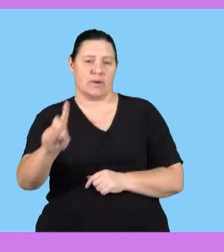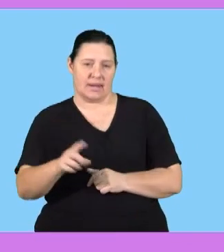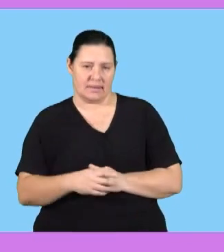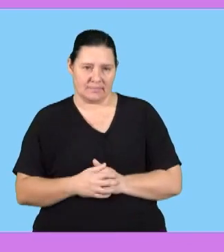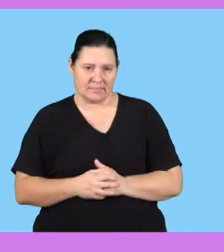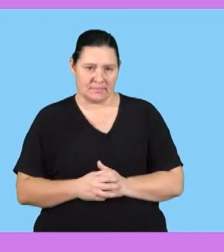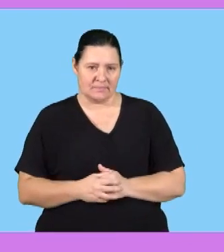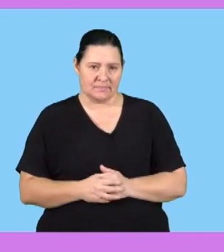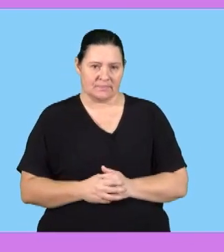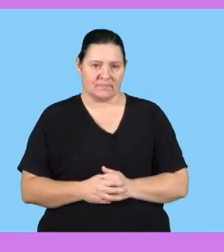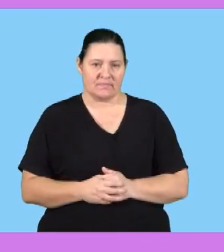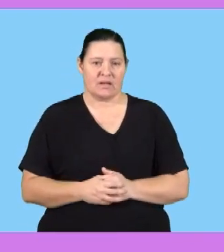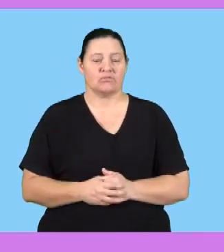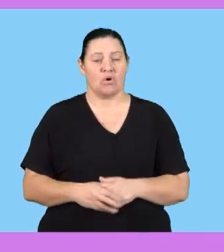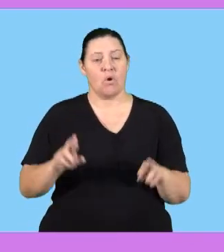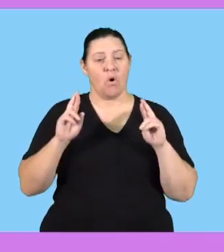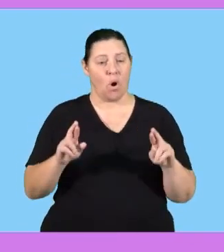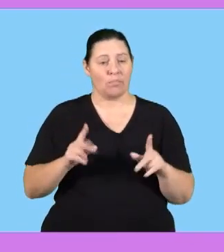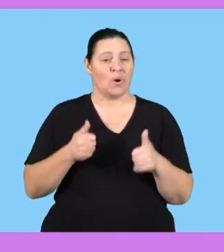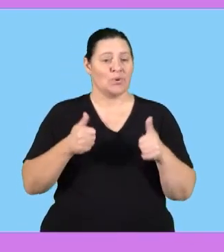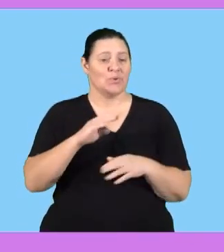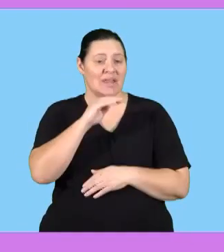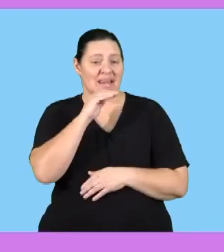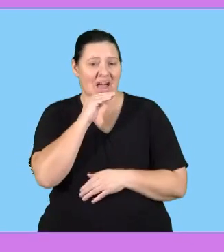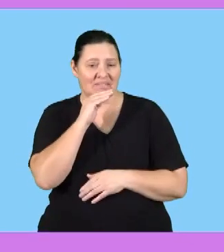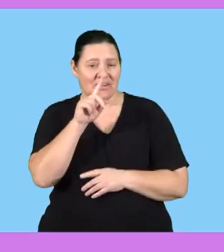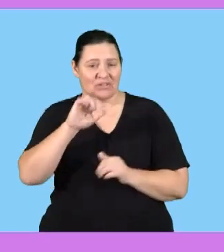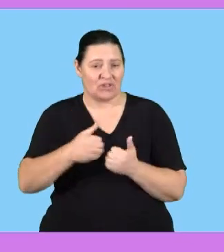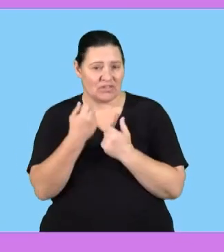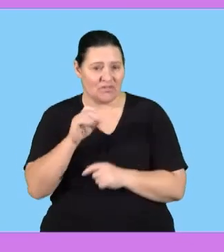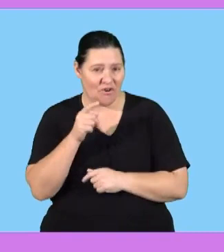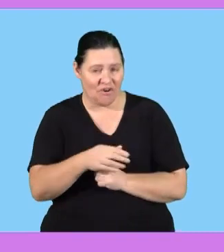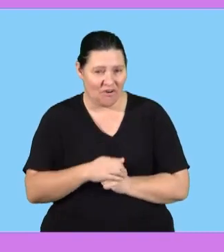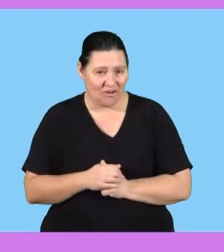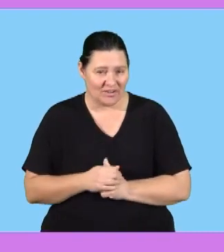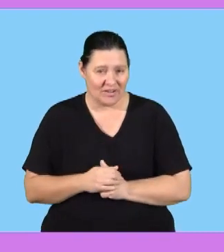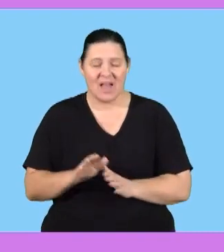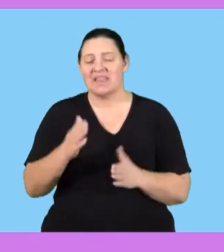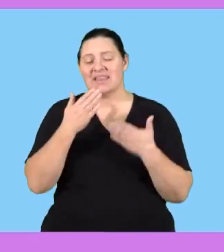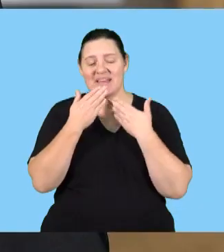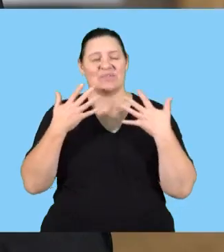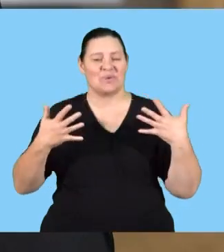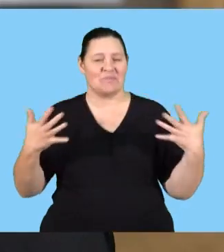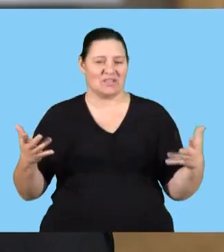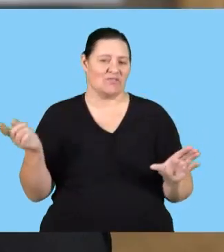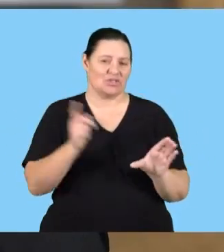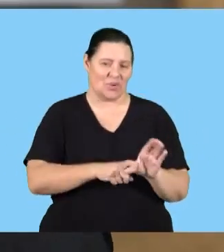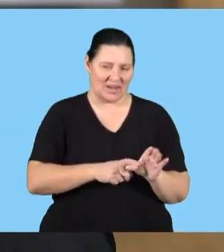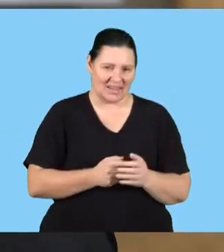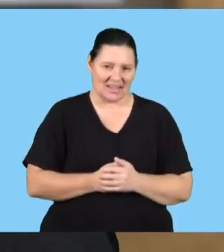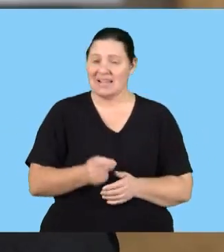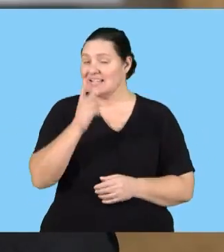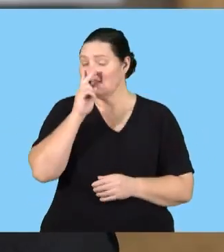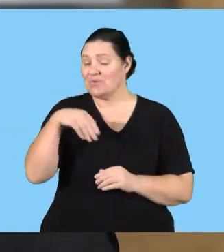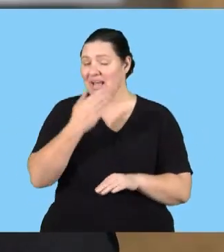for 2021. Guys, I hope that is a good enough challenge for you, and I'm sure you're going to tackle it. I want to say thank you so much